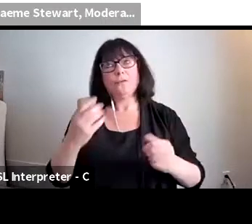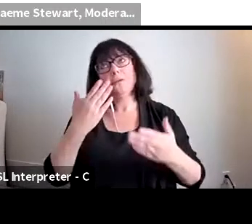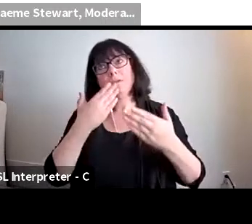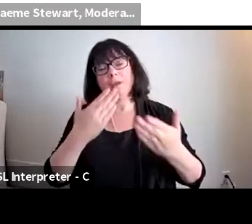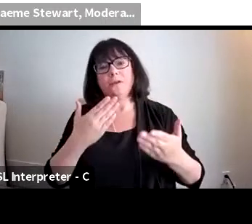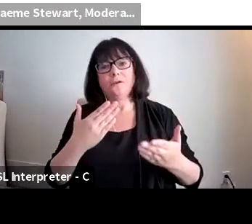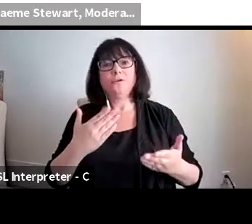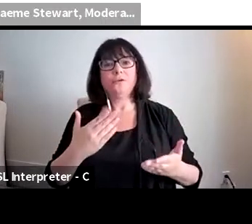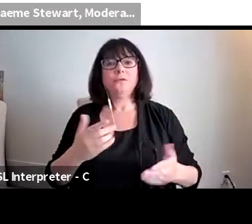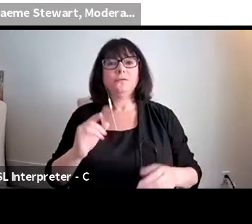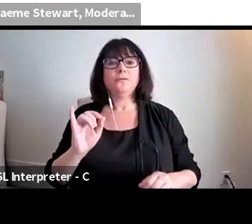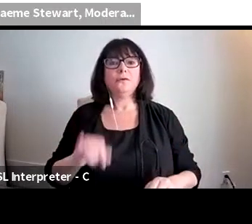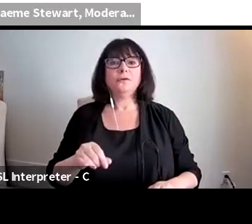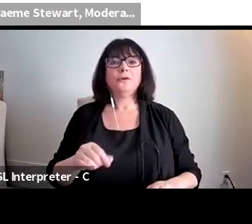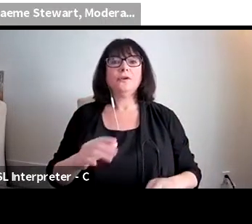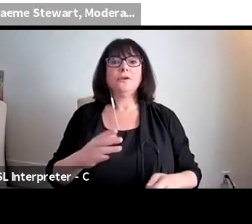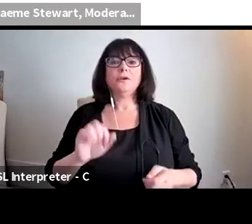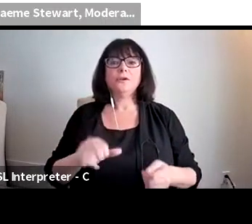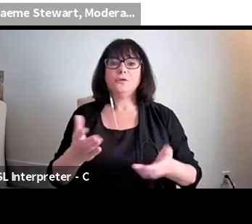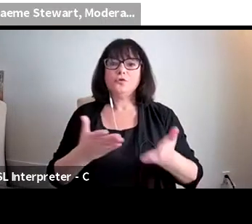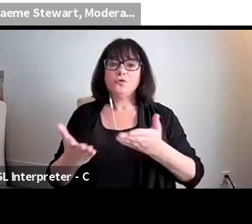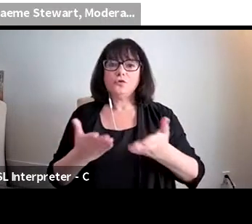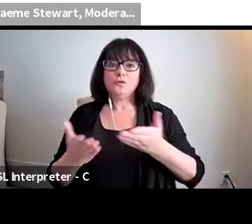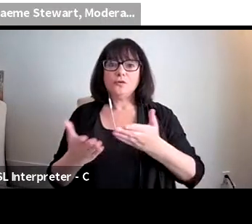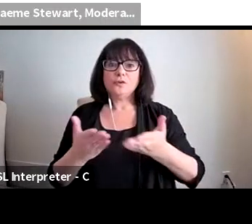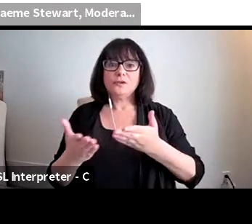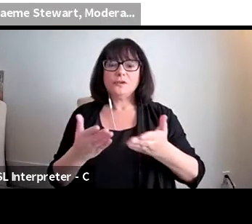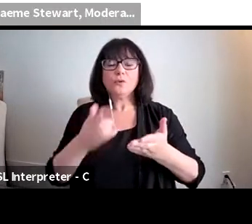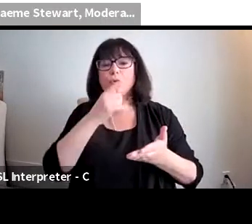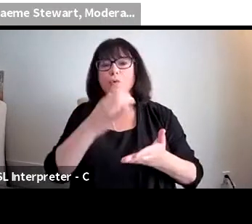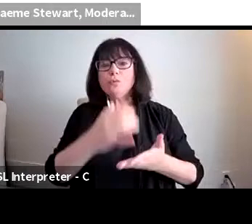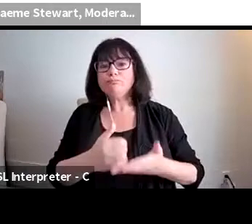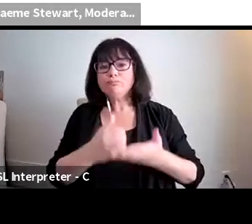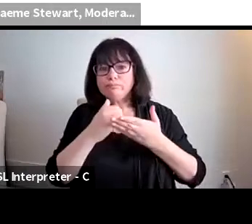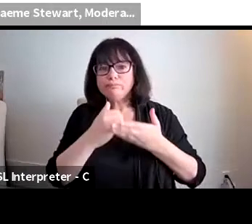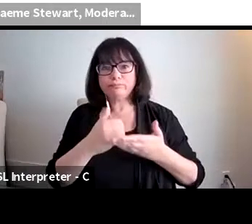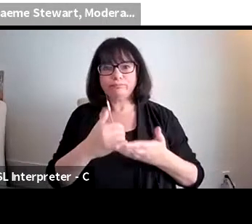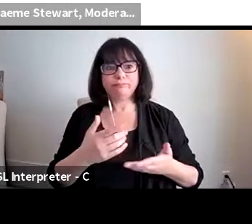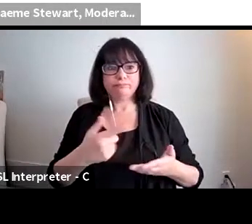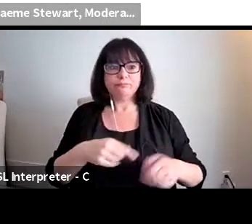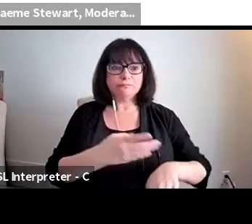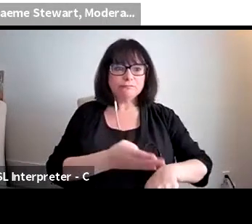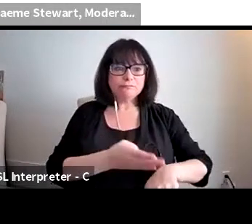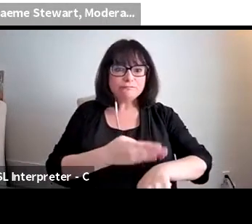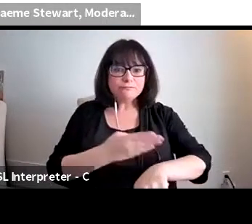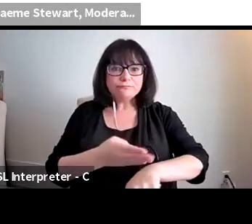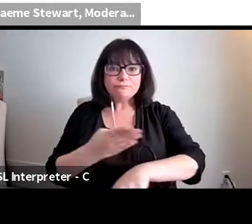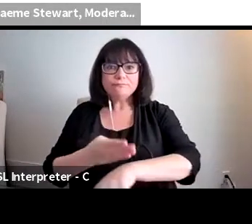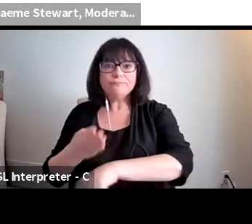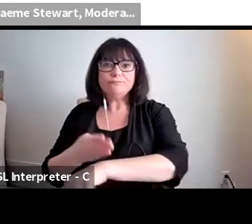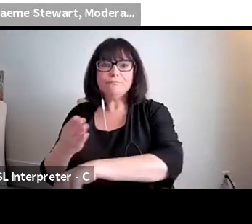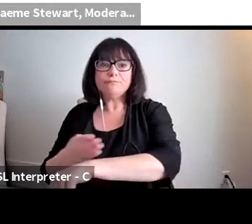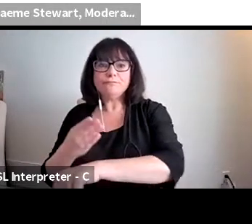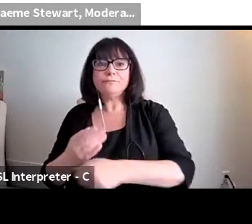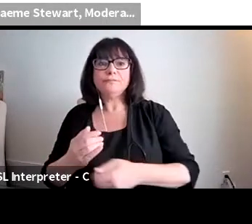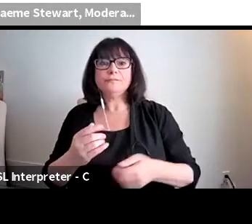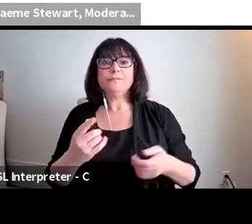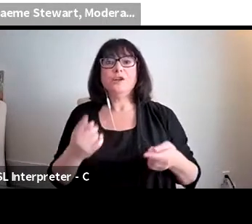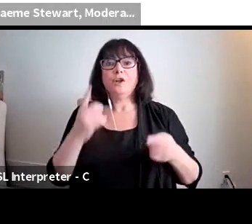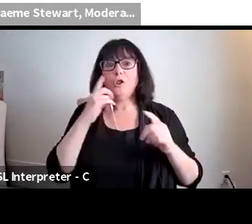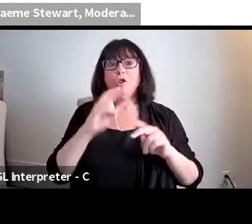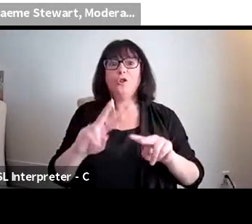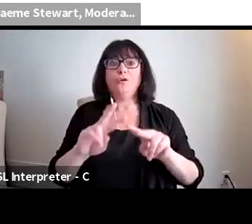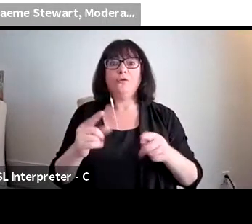and deliver a lot of very well updated classrooms when we are all able to be back on campus.